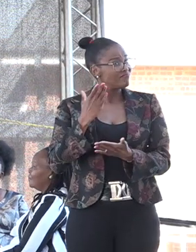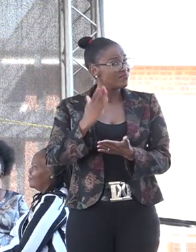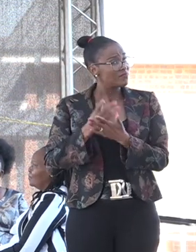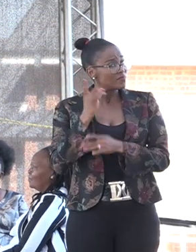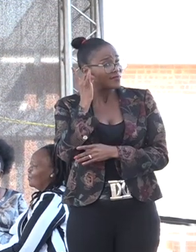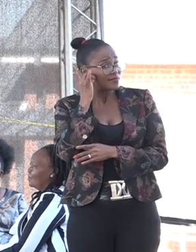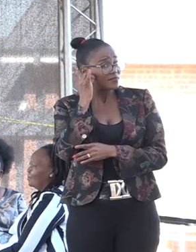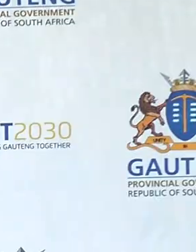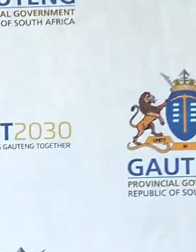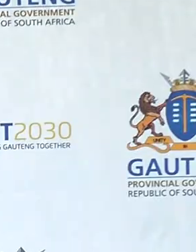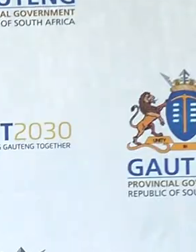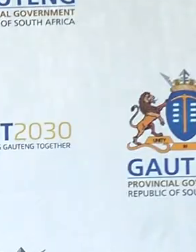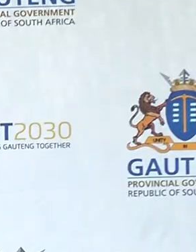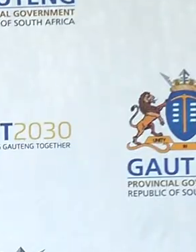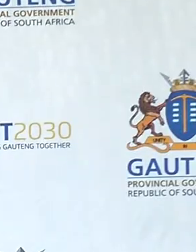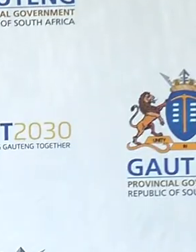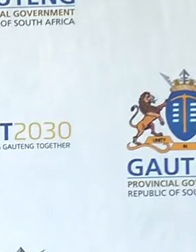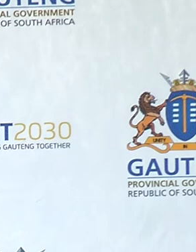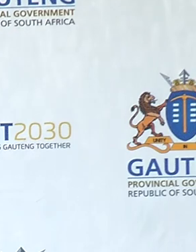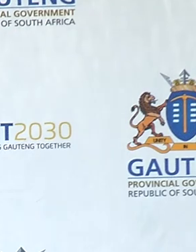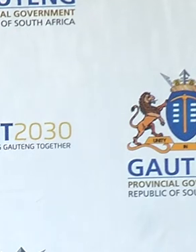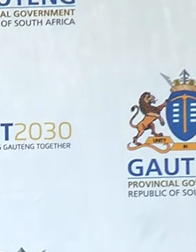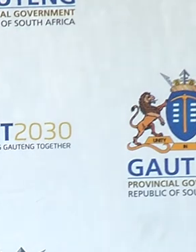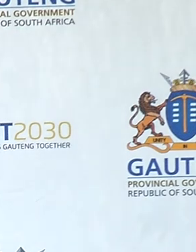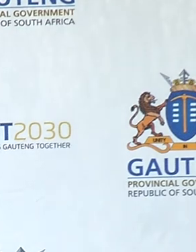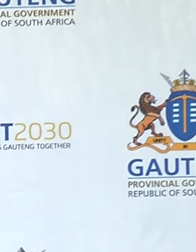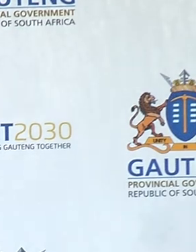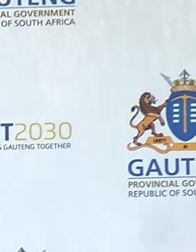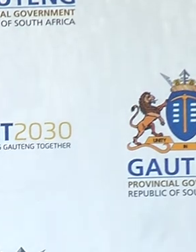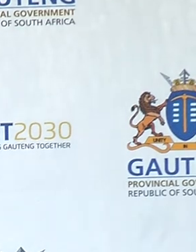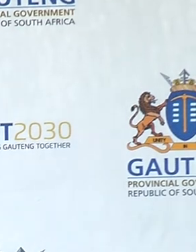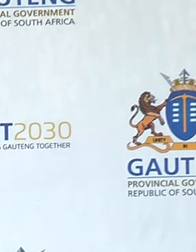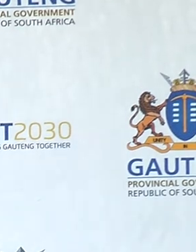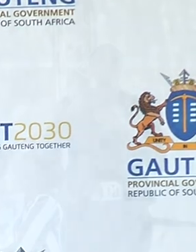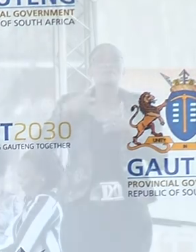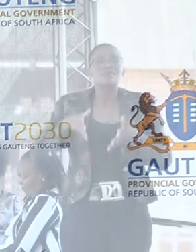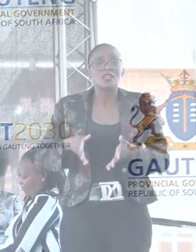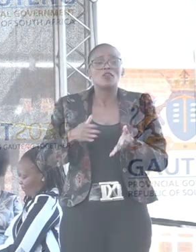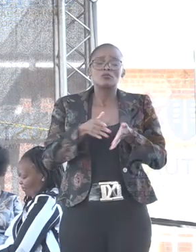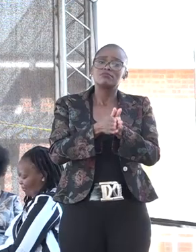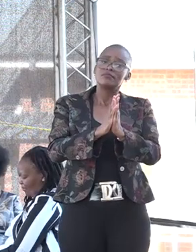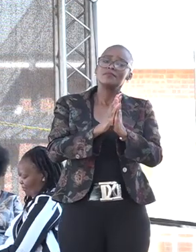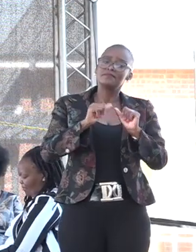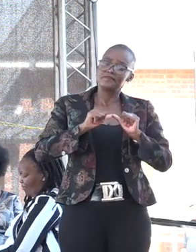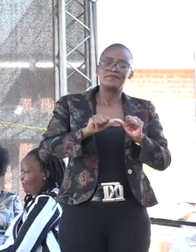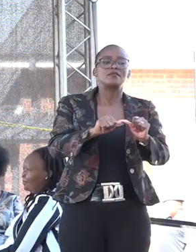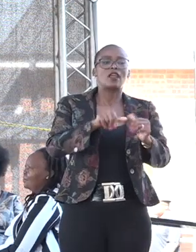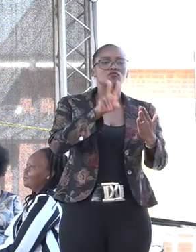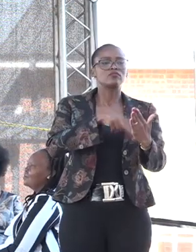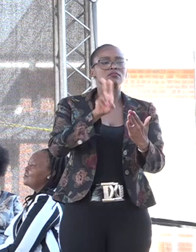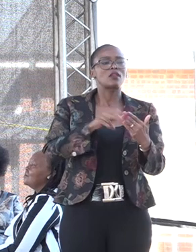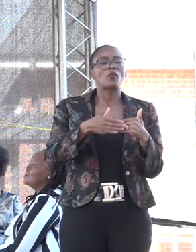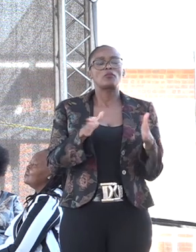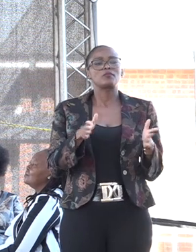our learners can read aloud and they can speak aloud. Even from here, we are going to ask them to continue reading